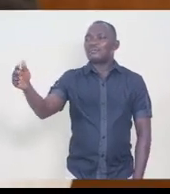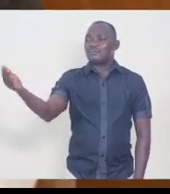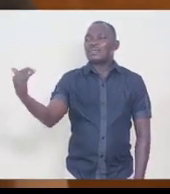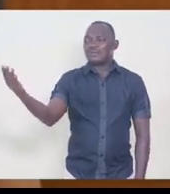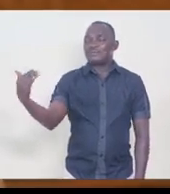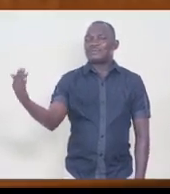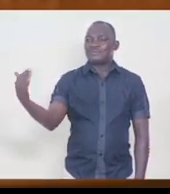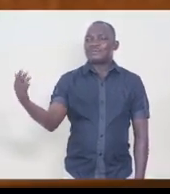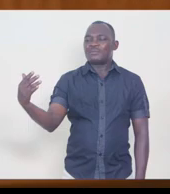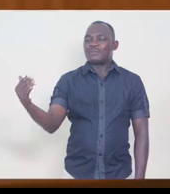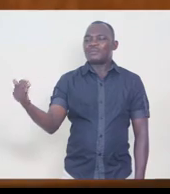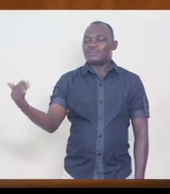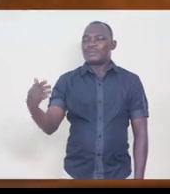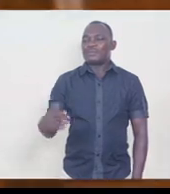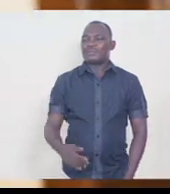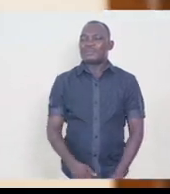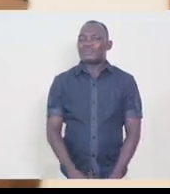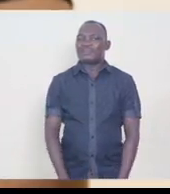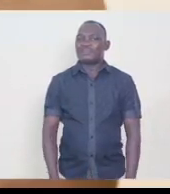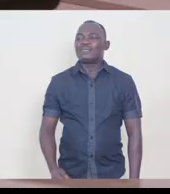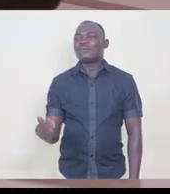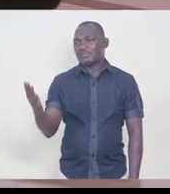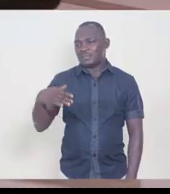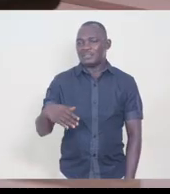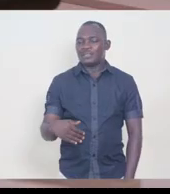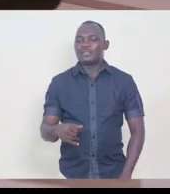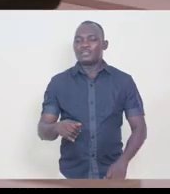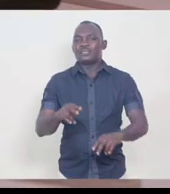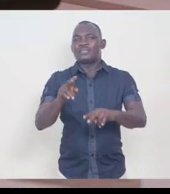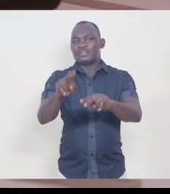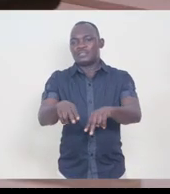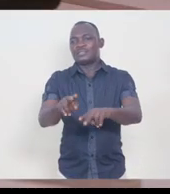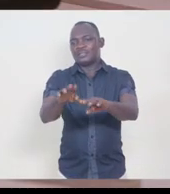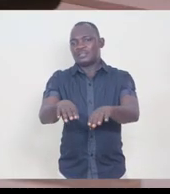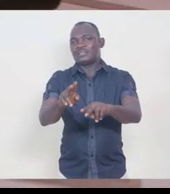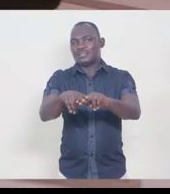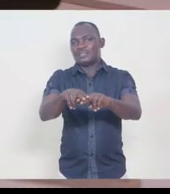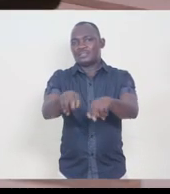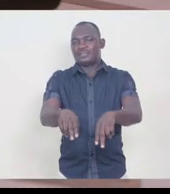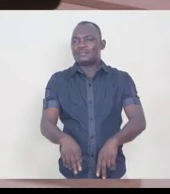Come. Please sit down.